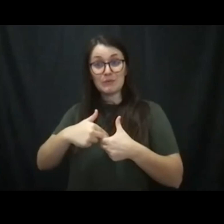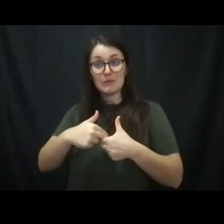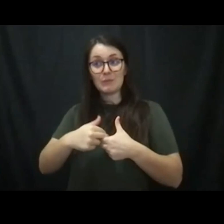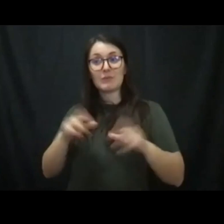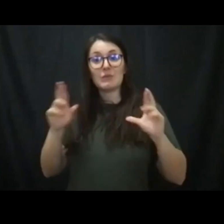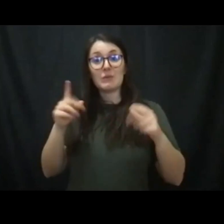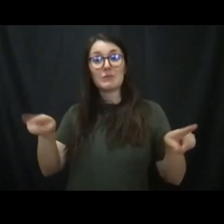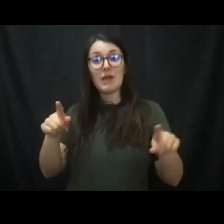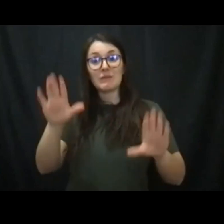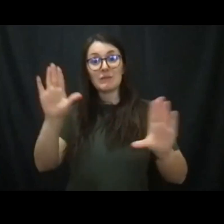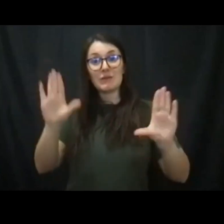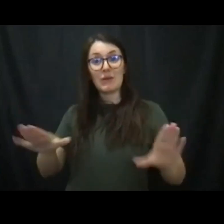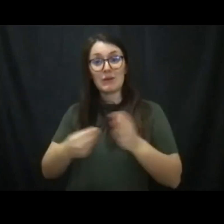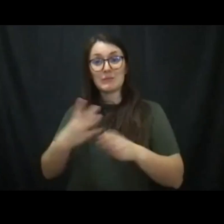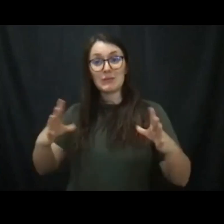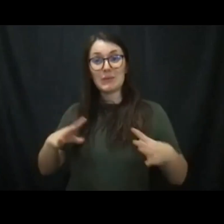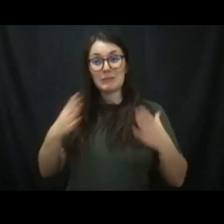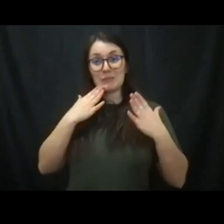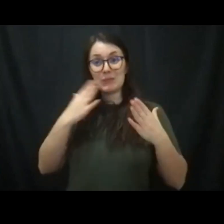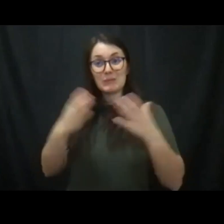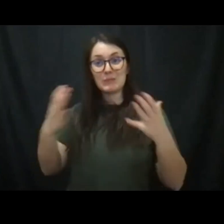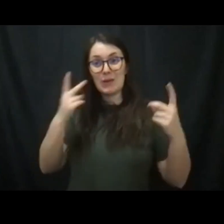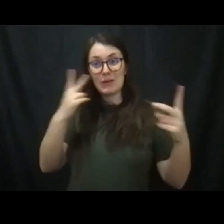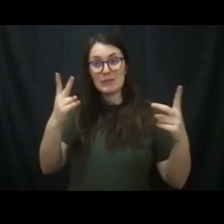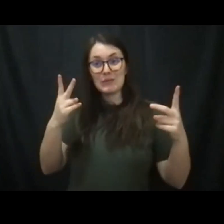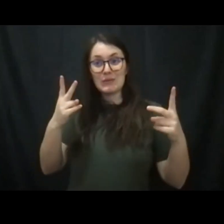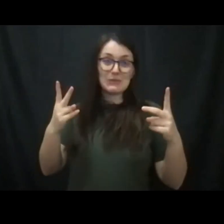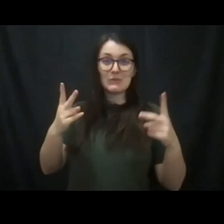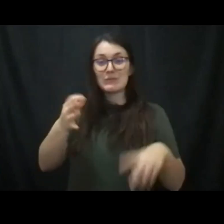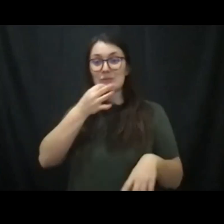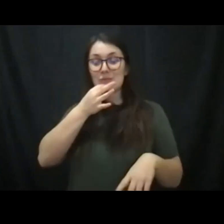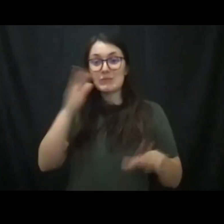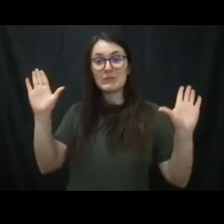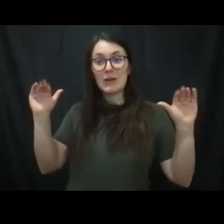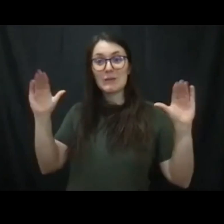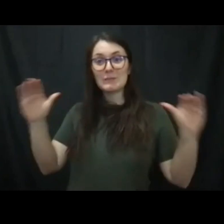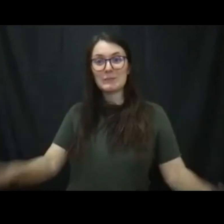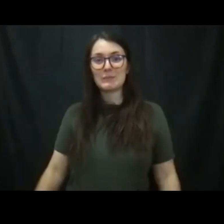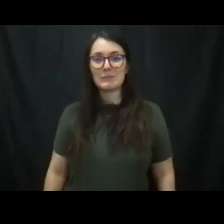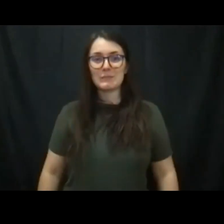great spring break. Thank you so much. And I'll see you in a couple weeks. Bye, friends.